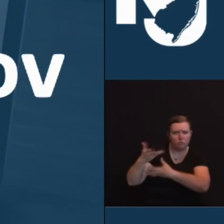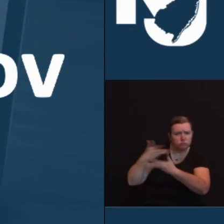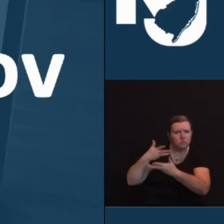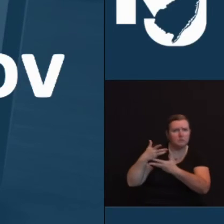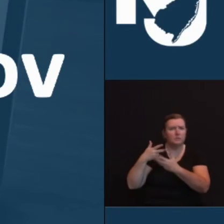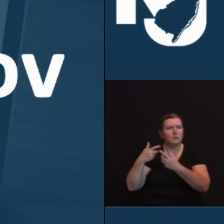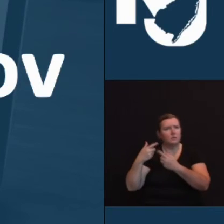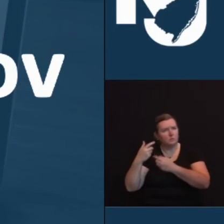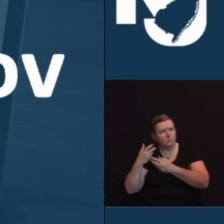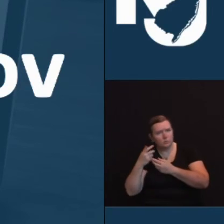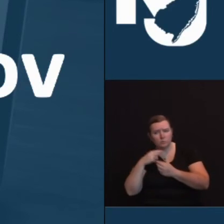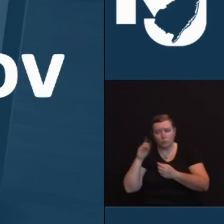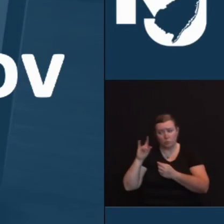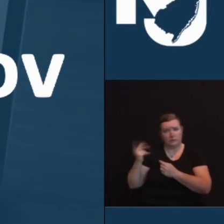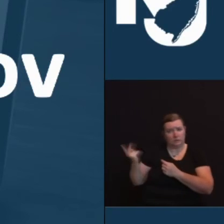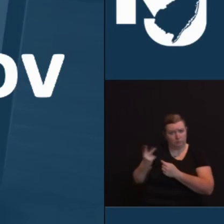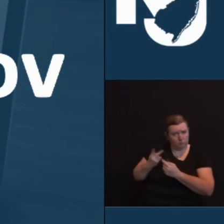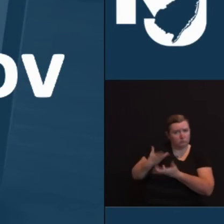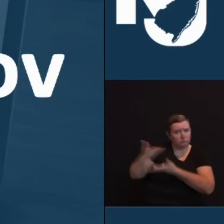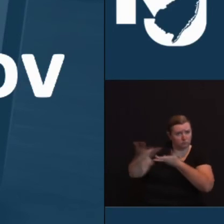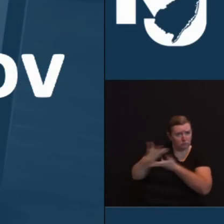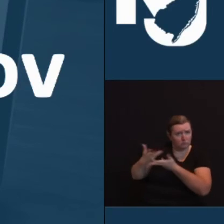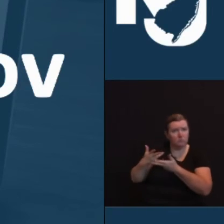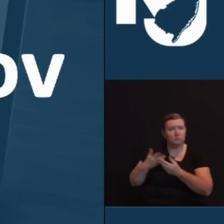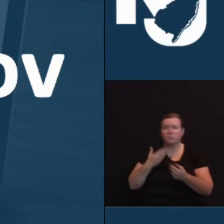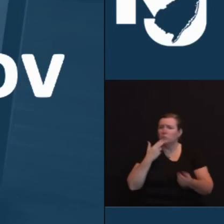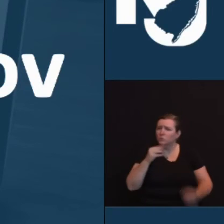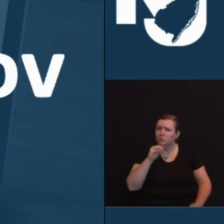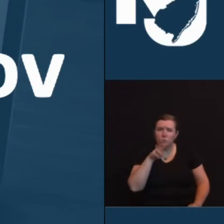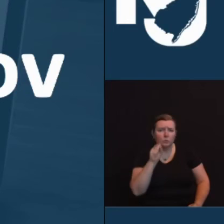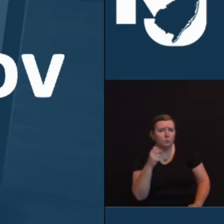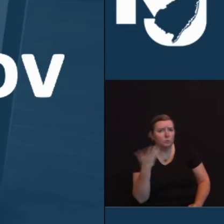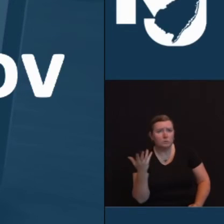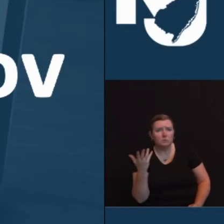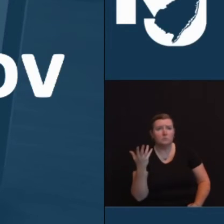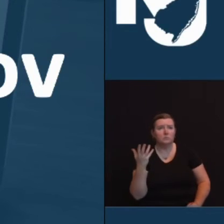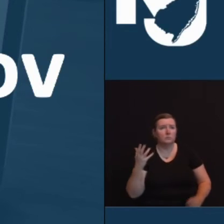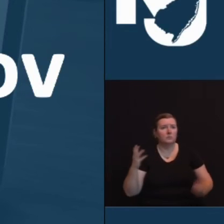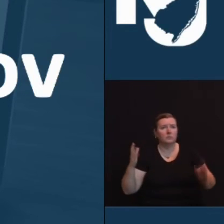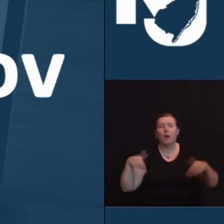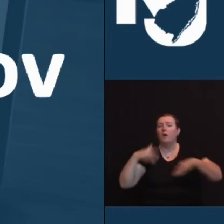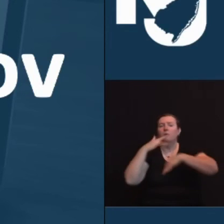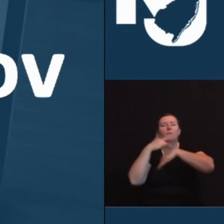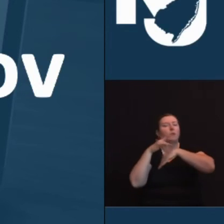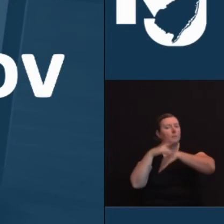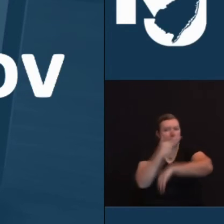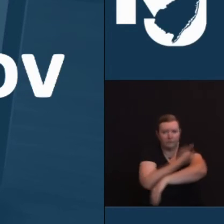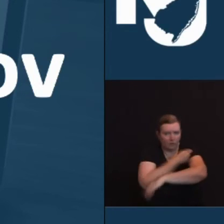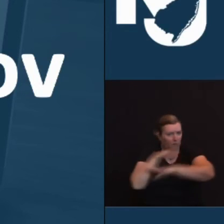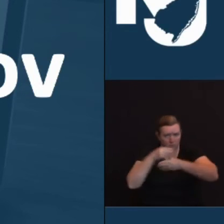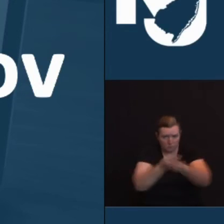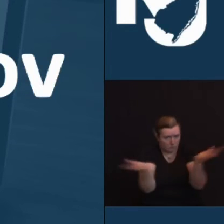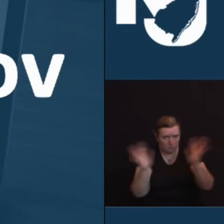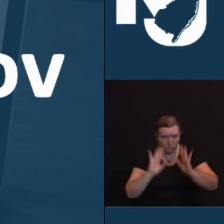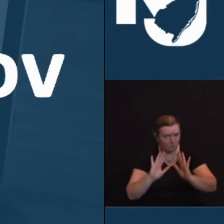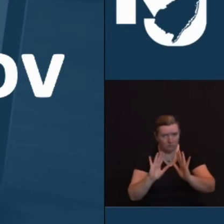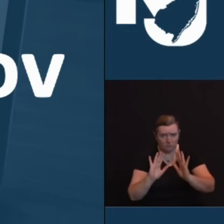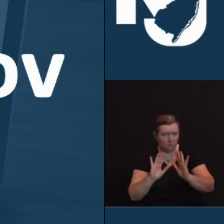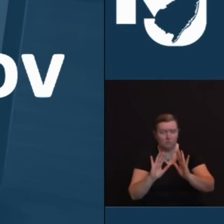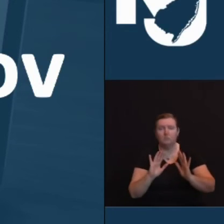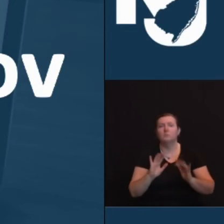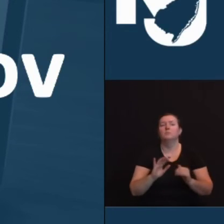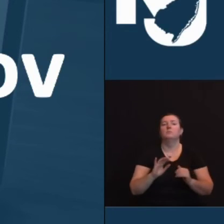but a vaccine is not yet available. And even when one is available, it will take, as I mentioned a minute ago, months for us to reach a level